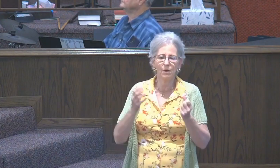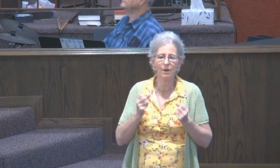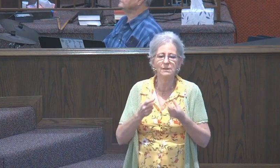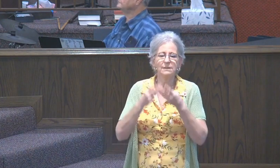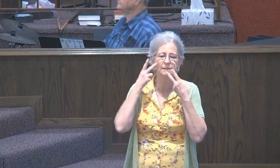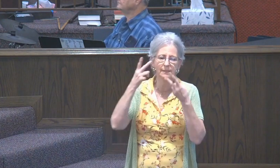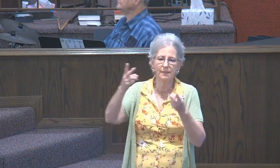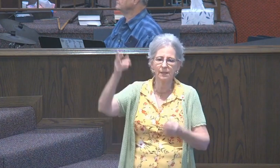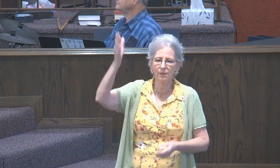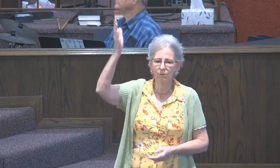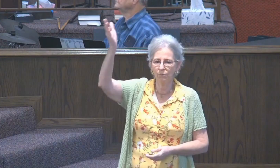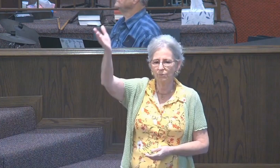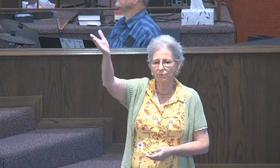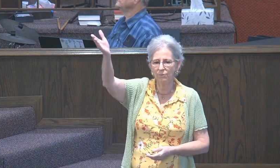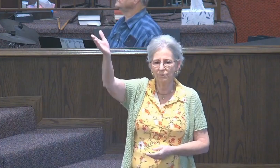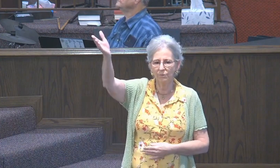I want to see